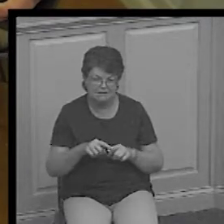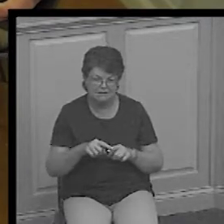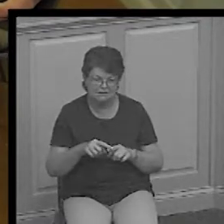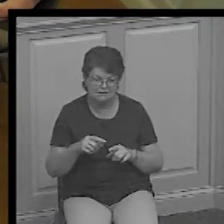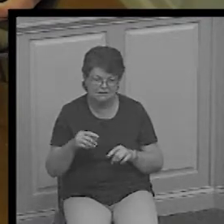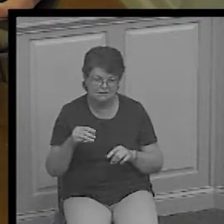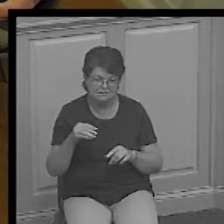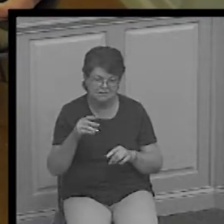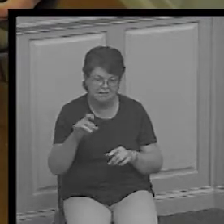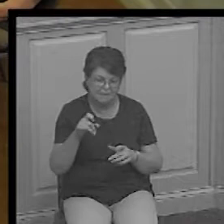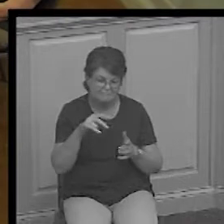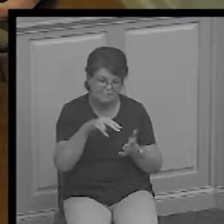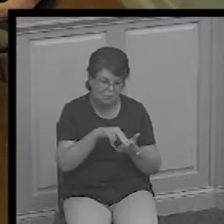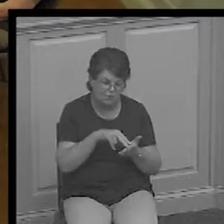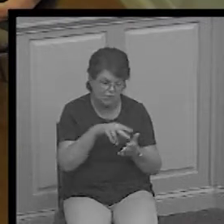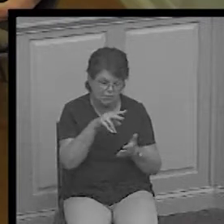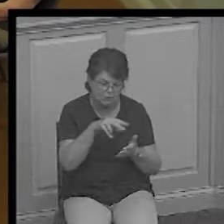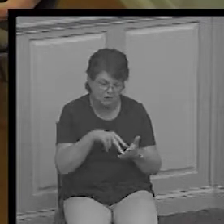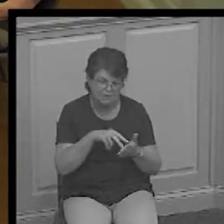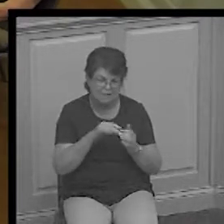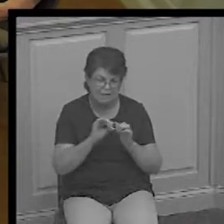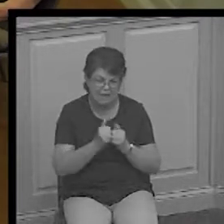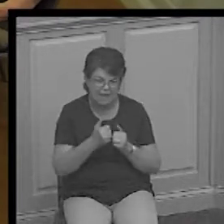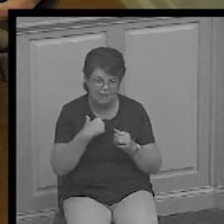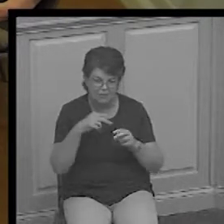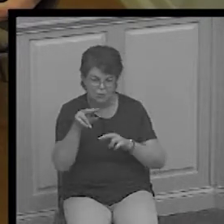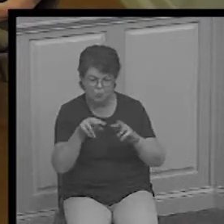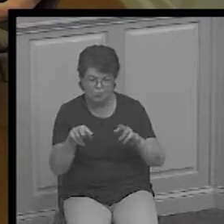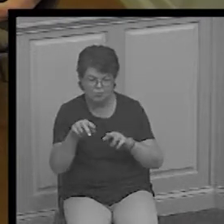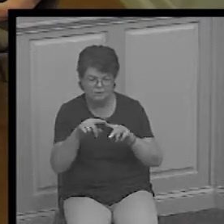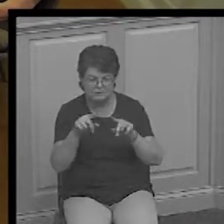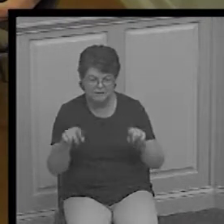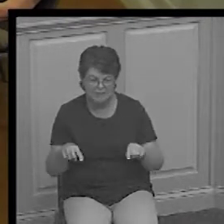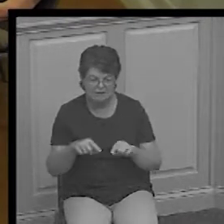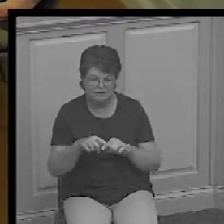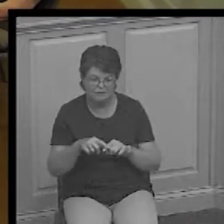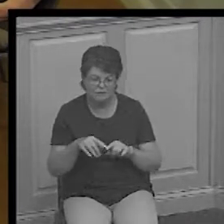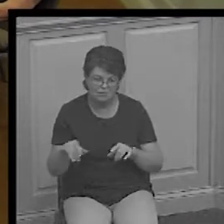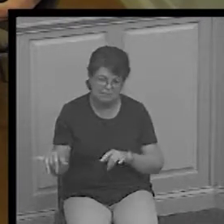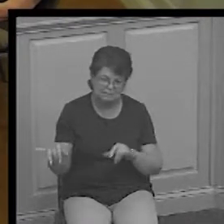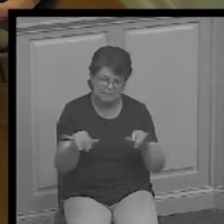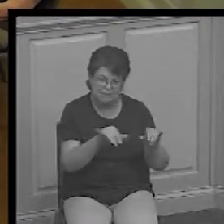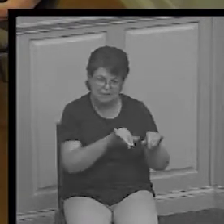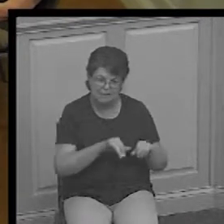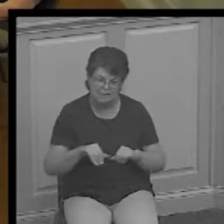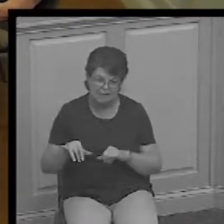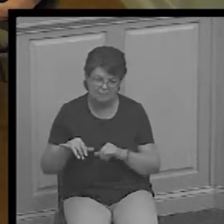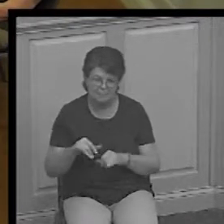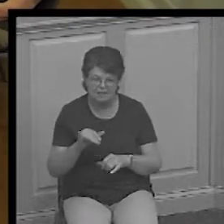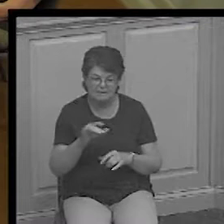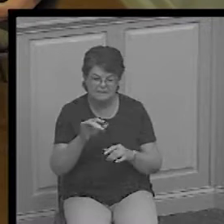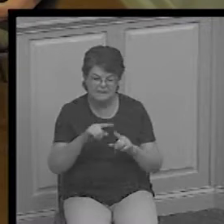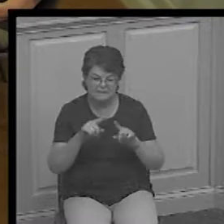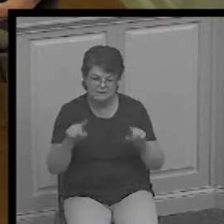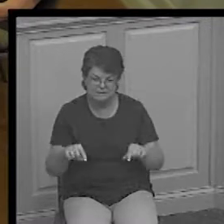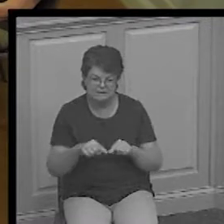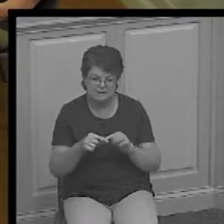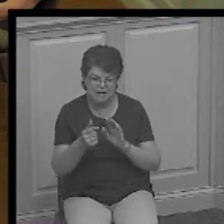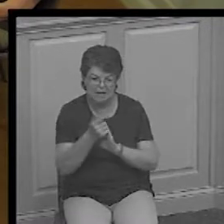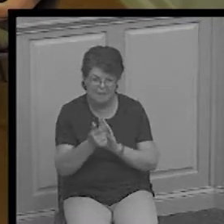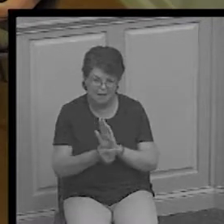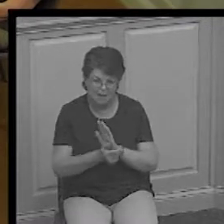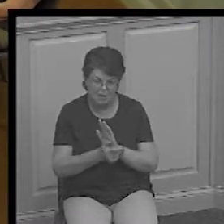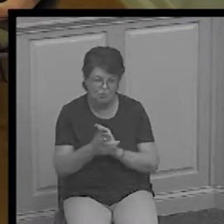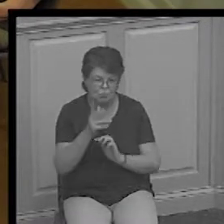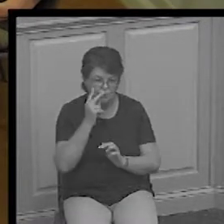sign ordinance we look at, and then how we look at signage all across the board, because when you look at the sign ordinance, you'll see things referencing